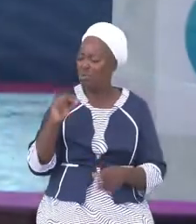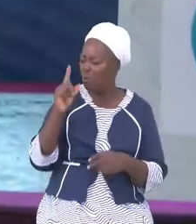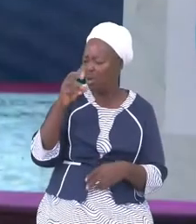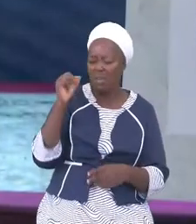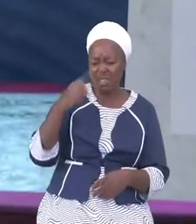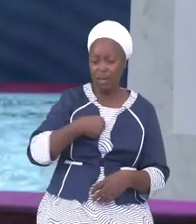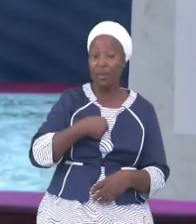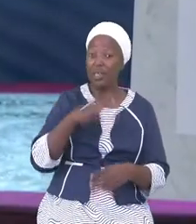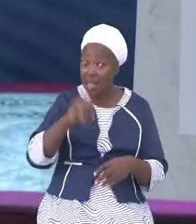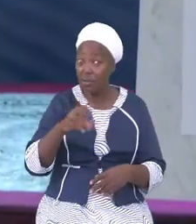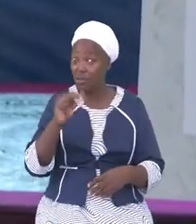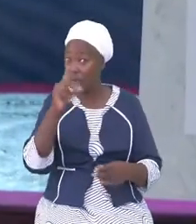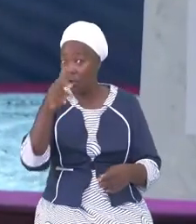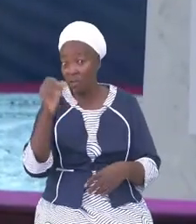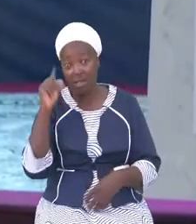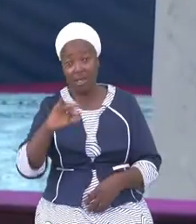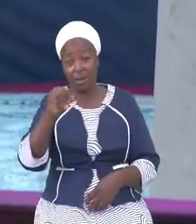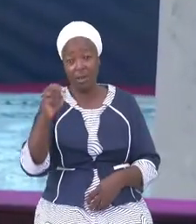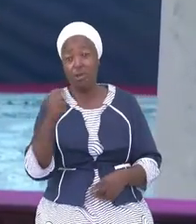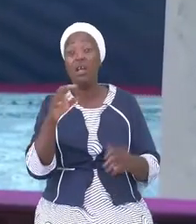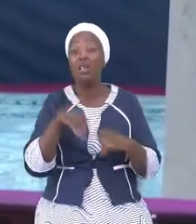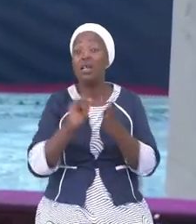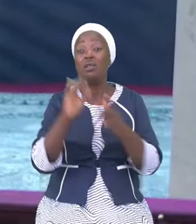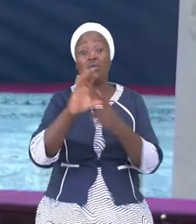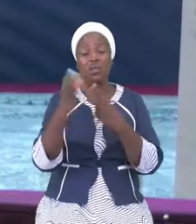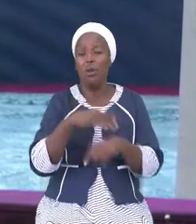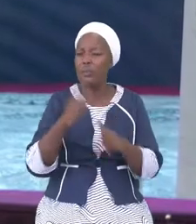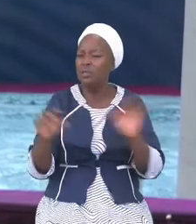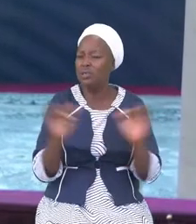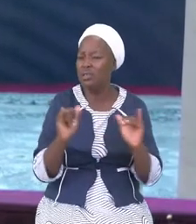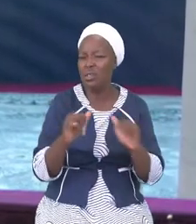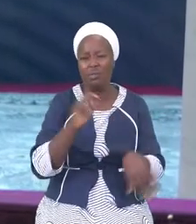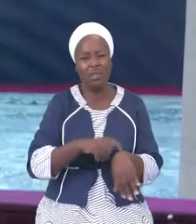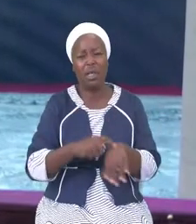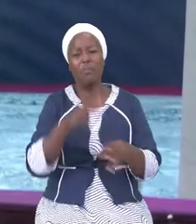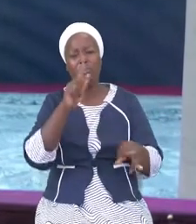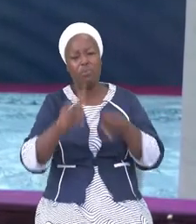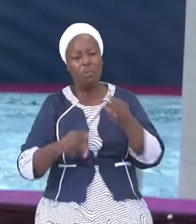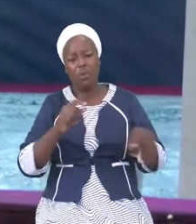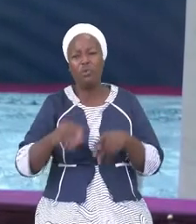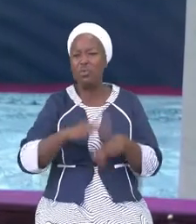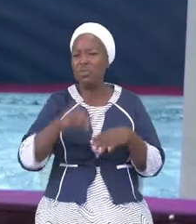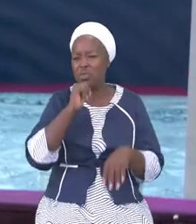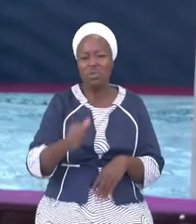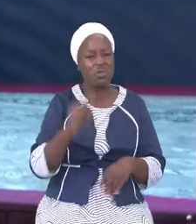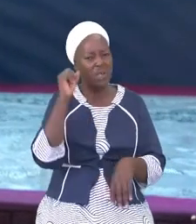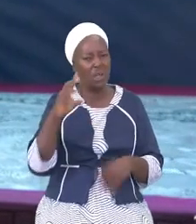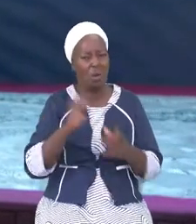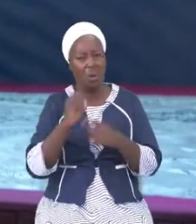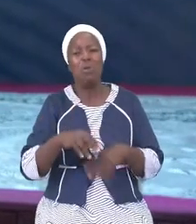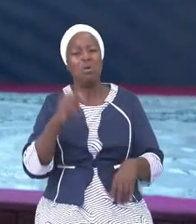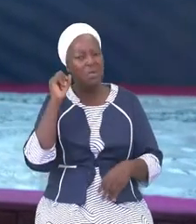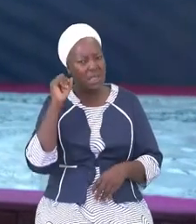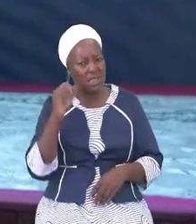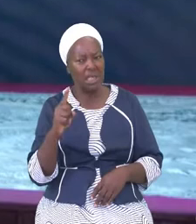Jonah or his condition. But all the same, people understand. People do not understand.